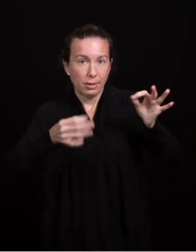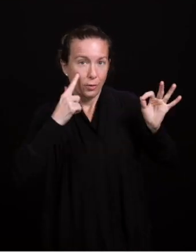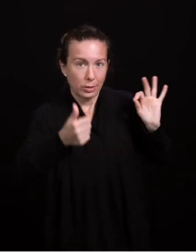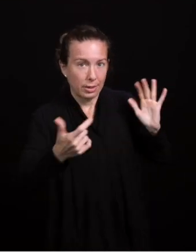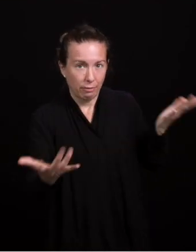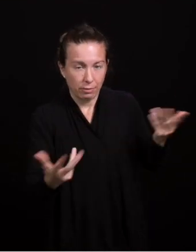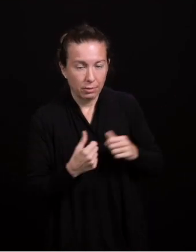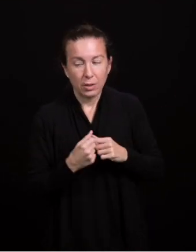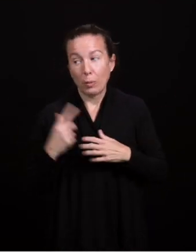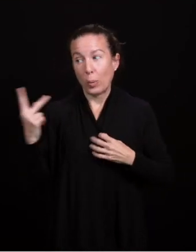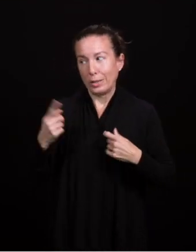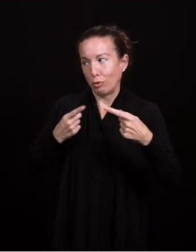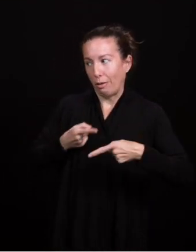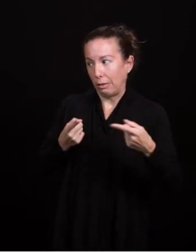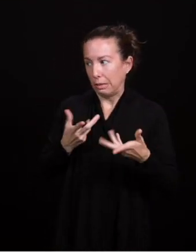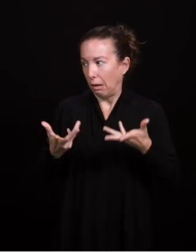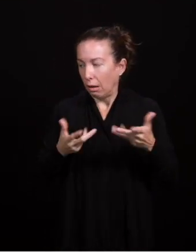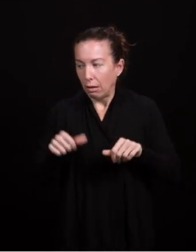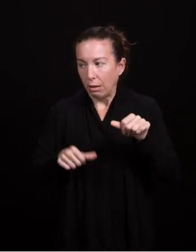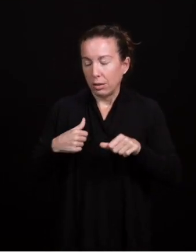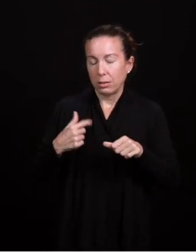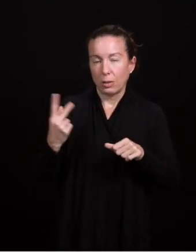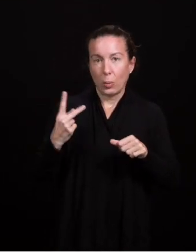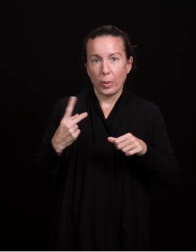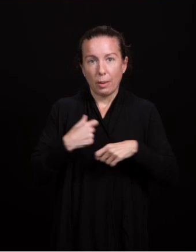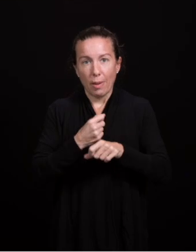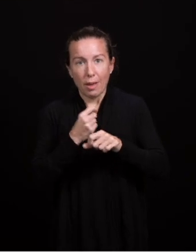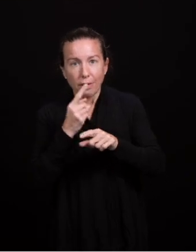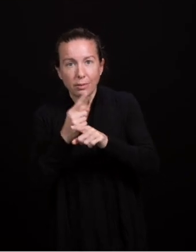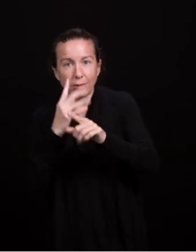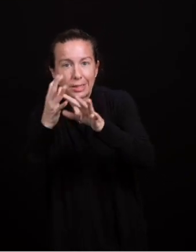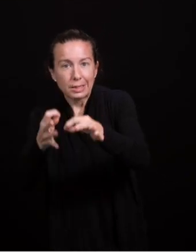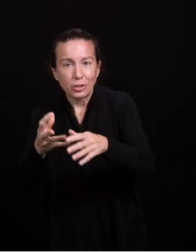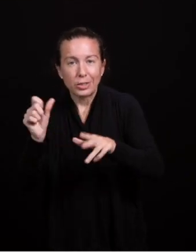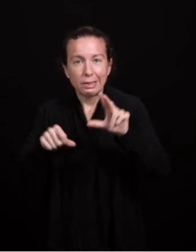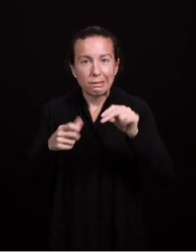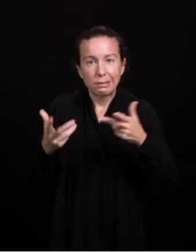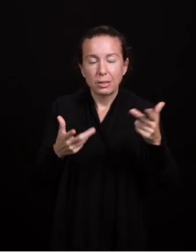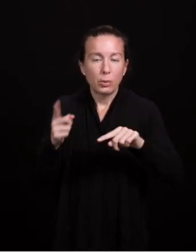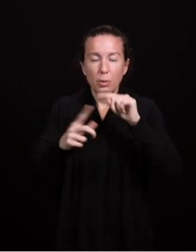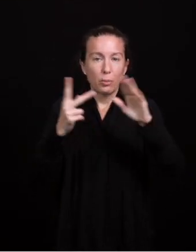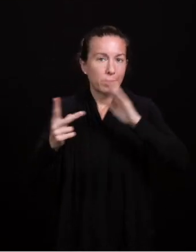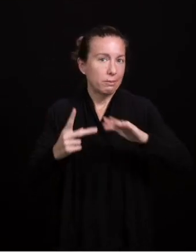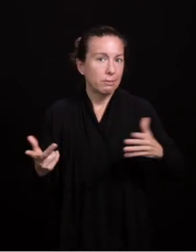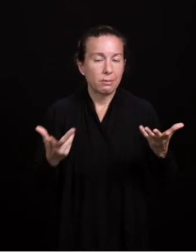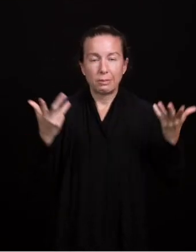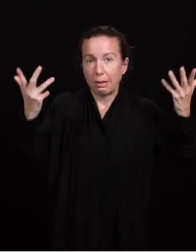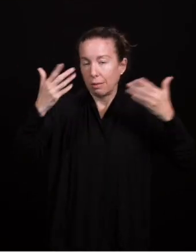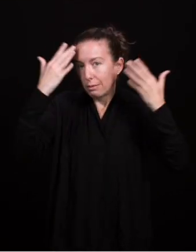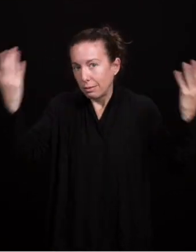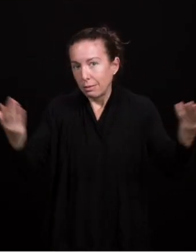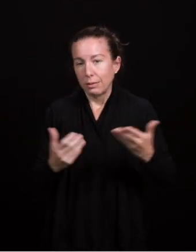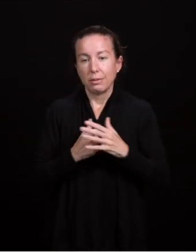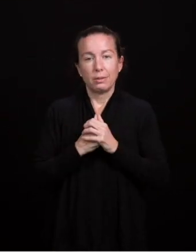we struggled with. Are we making the right decisions? We didn't know. We don't